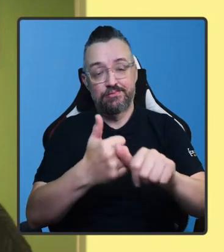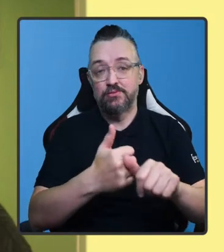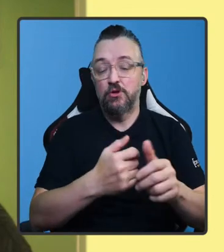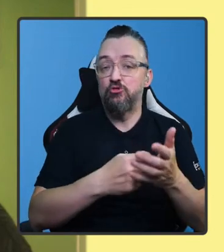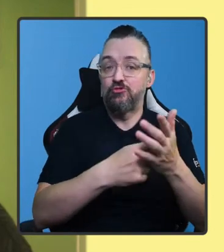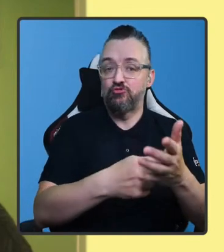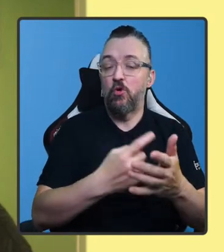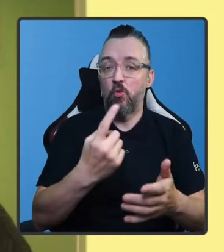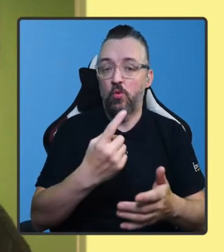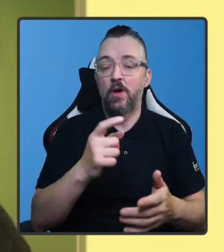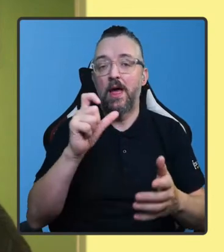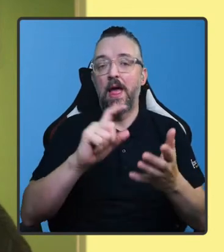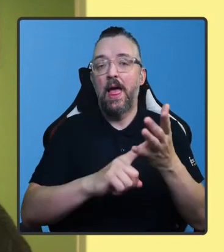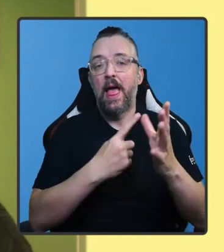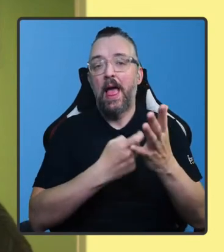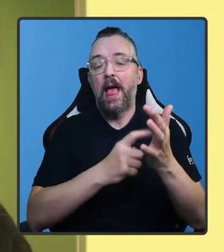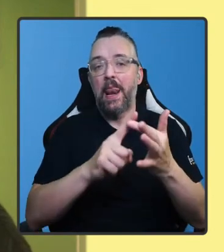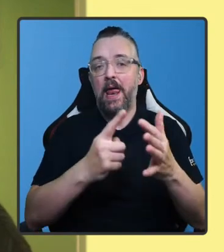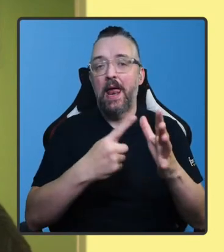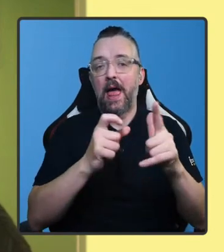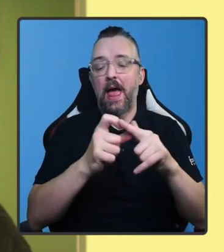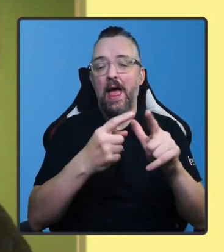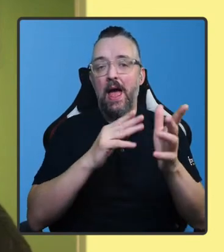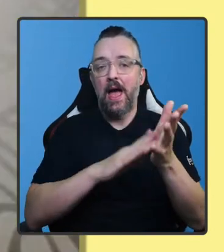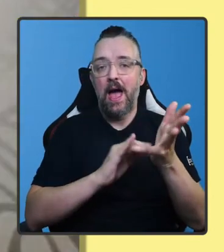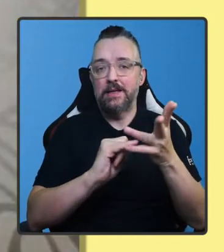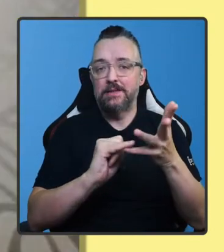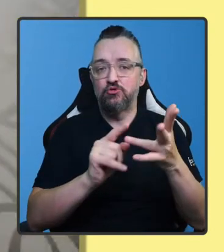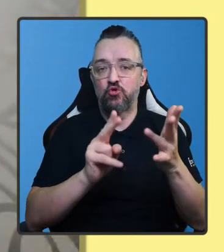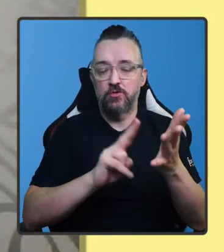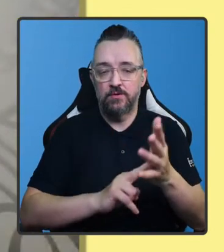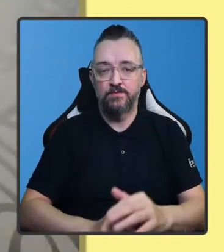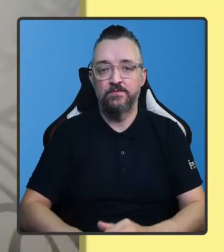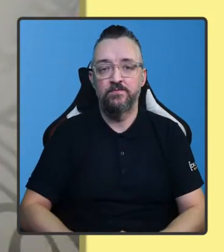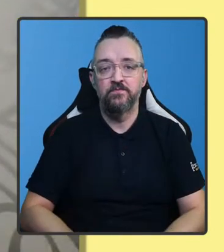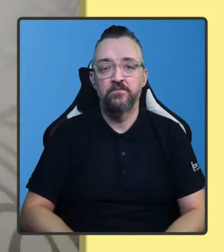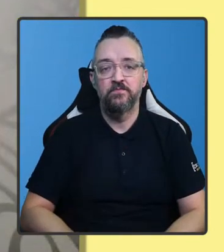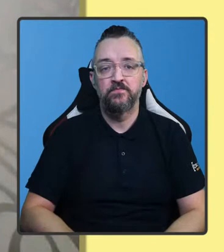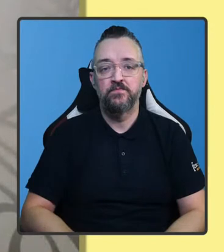Claire Adamson, MSP. Welcome, Claire.